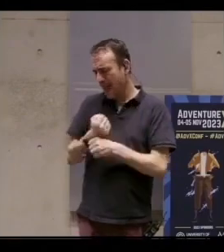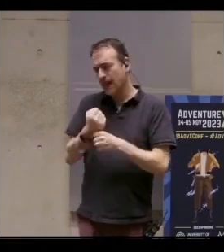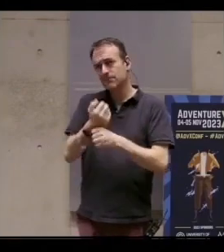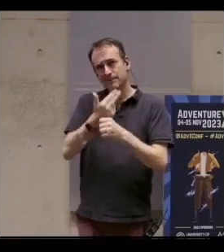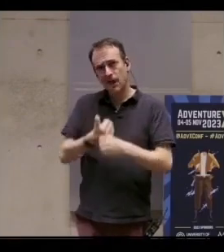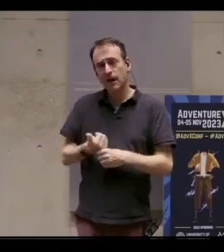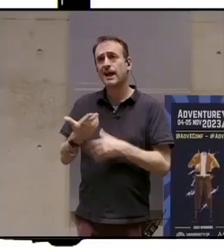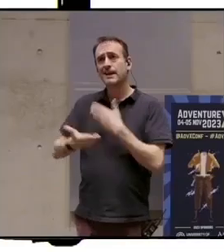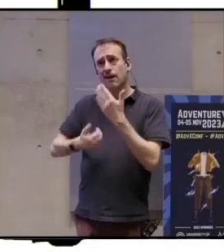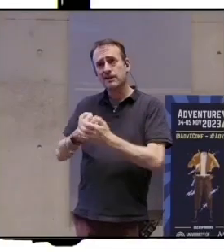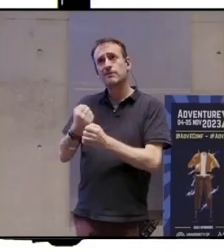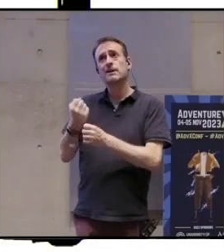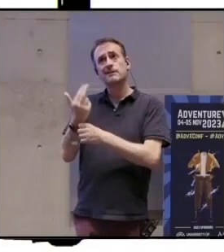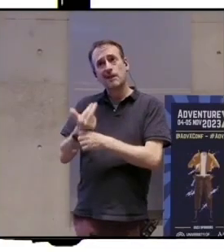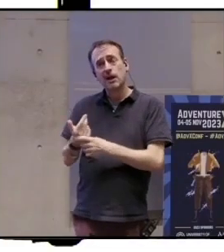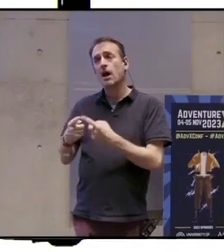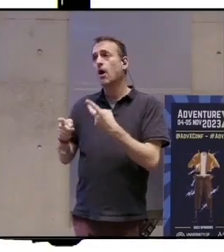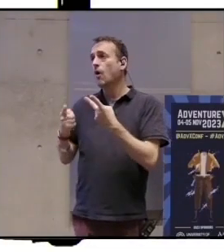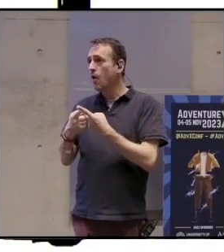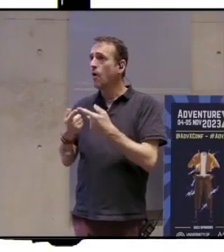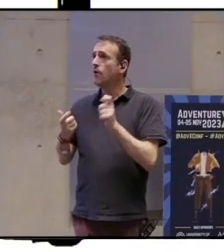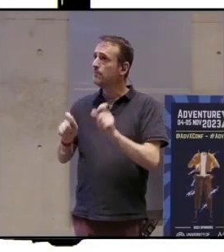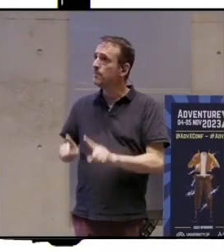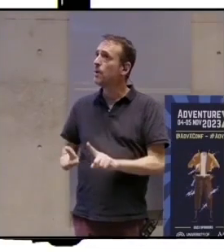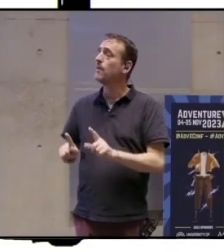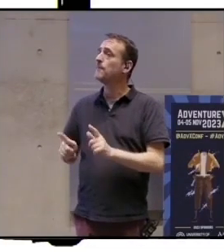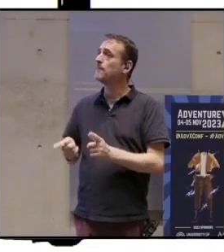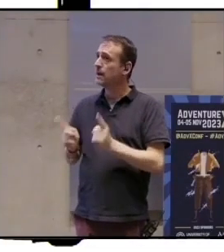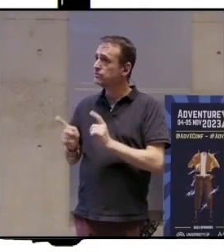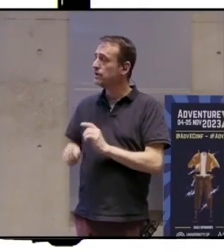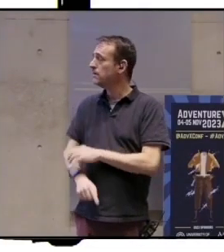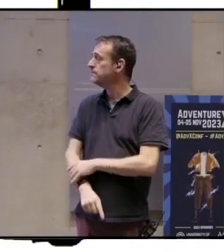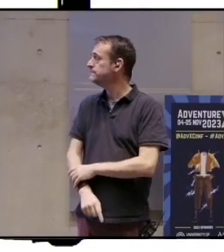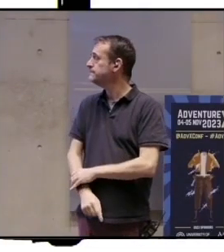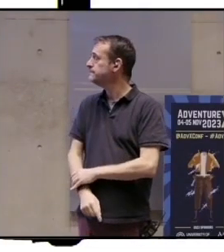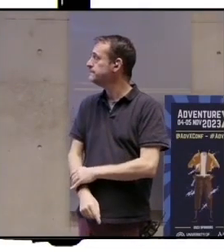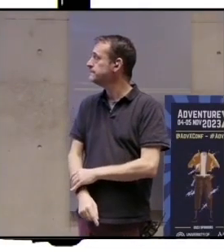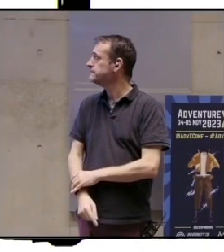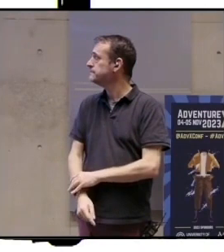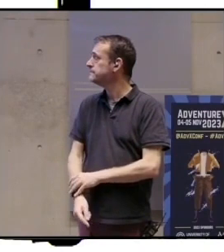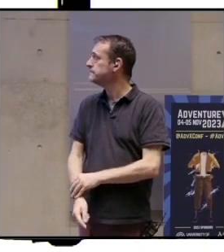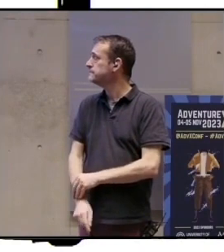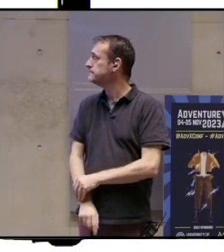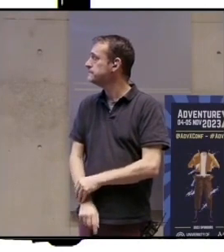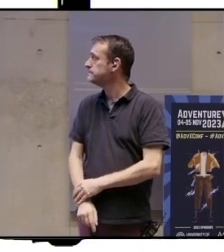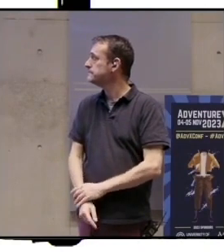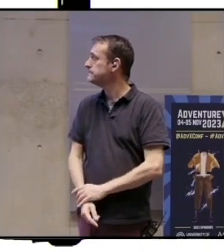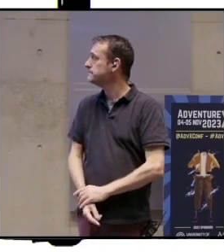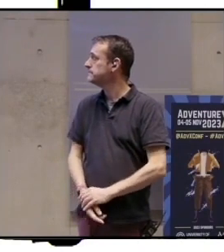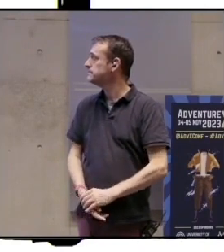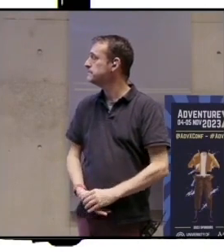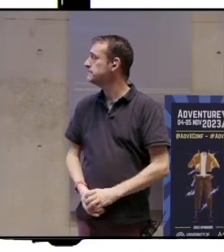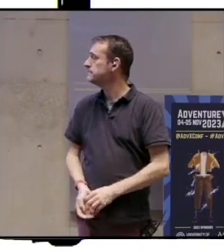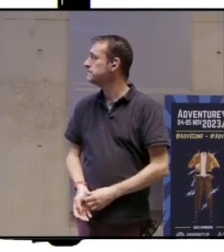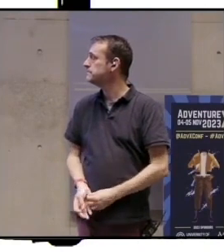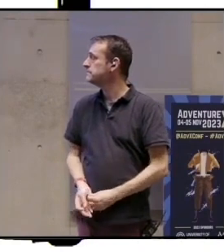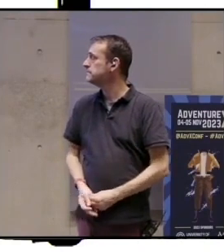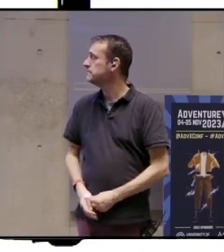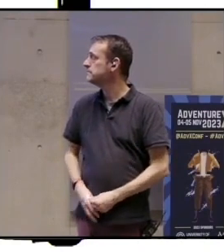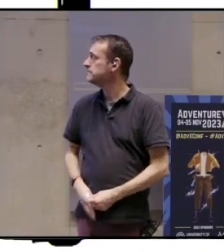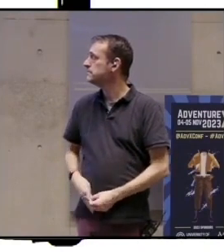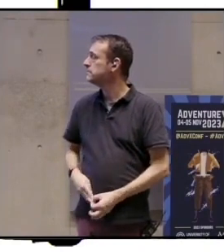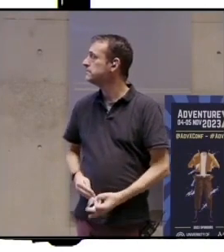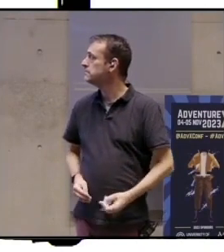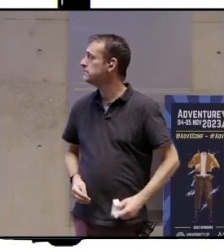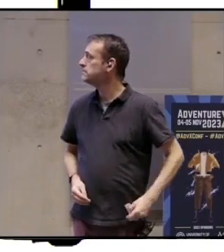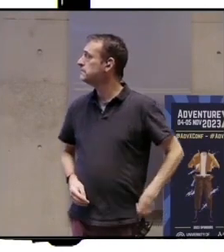manager in one form or another. A fair amount of the last 6 or 7 of those years has been spent writing scripts for recording, preparing